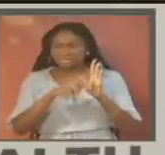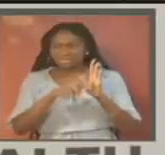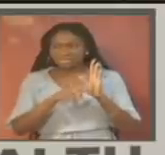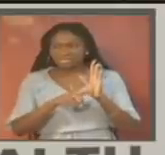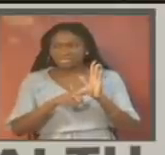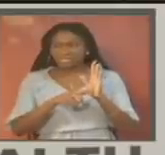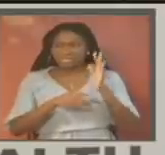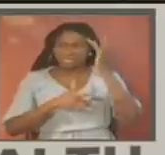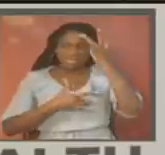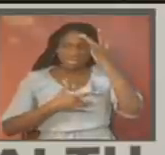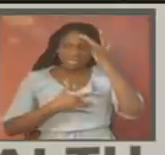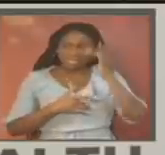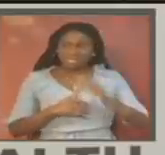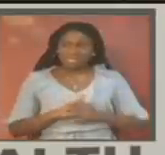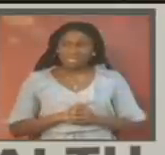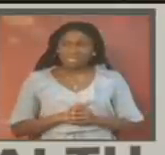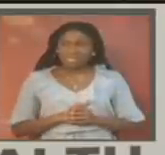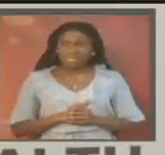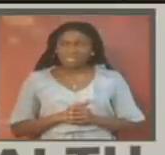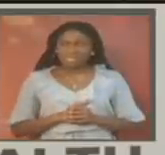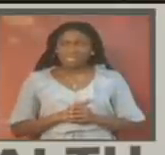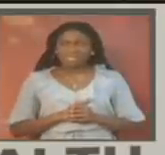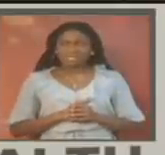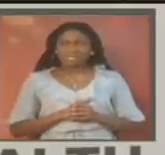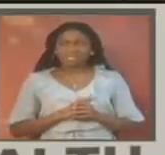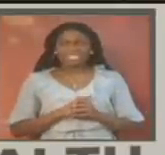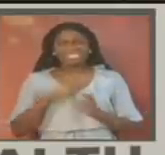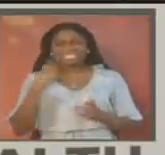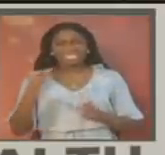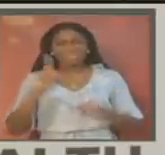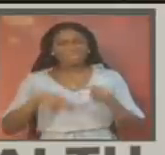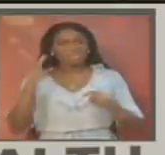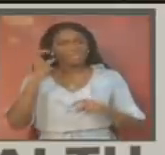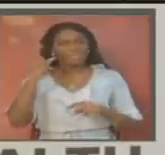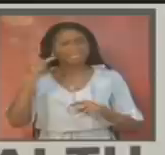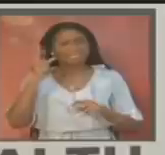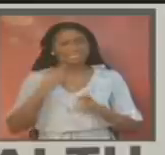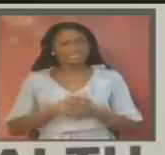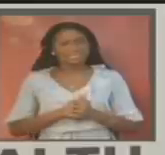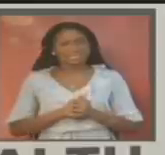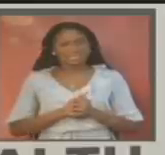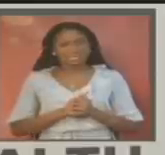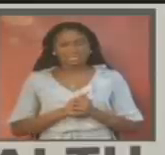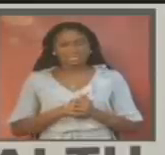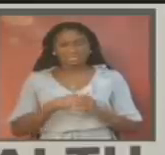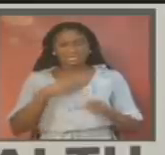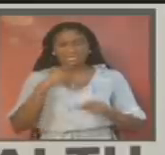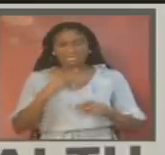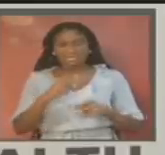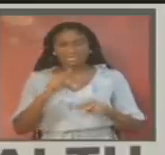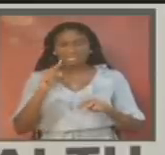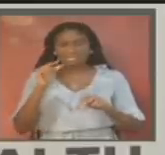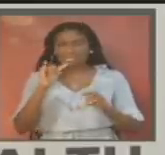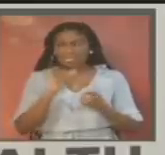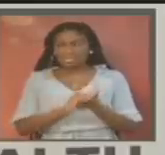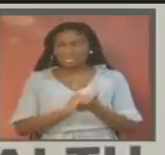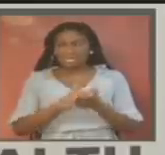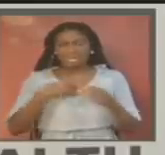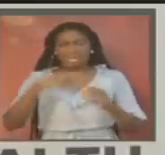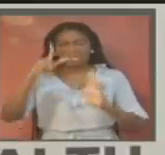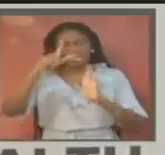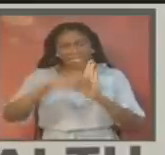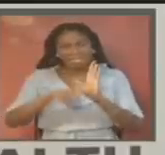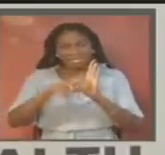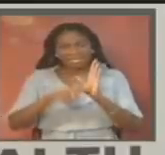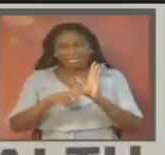which means, though, that they're able to transmit less viral particles, and therefore they'll be less infectious.